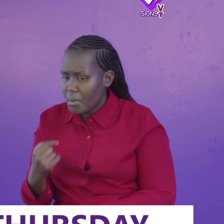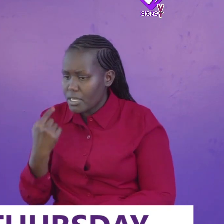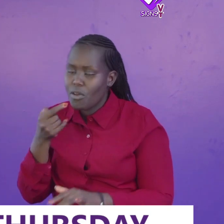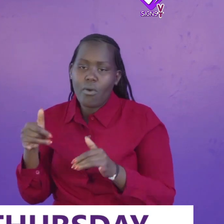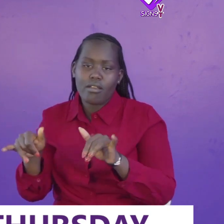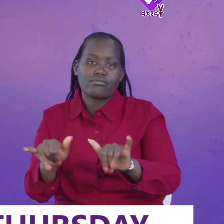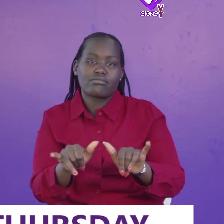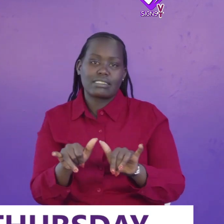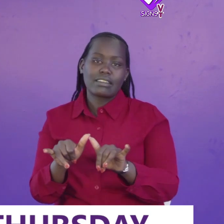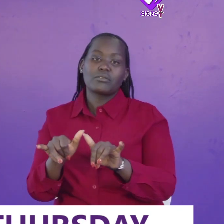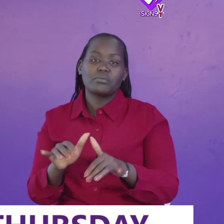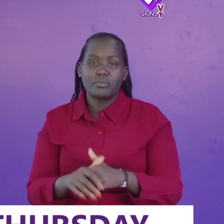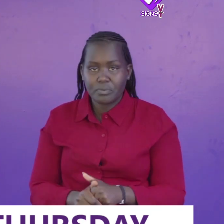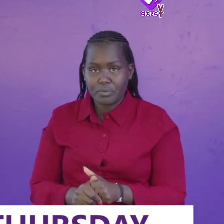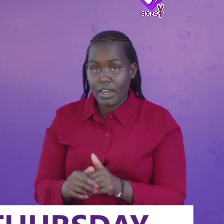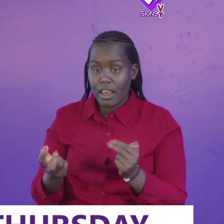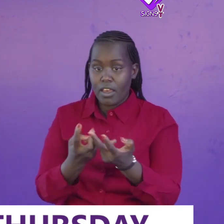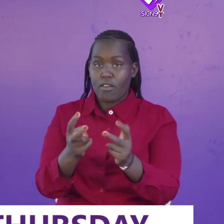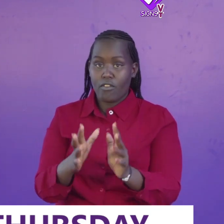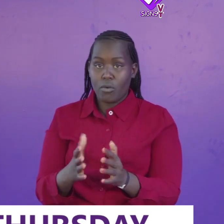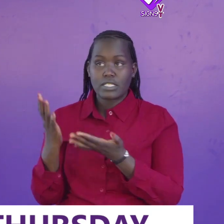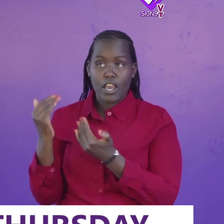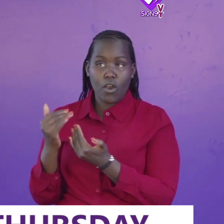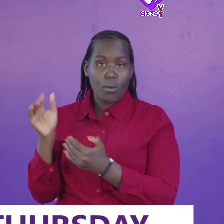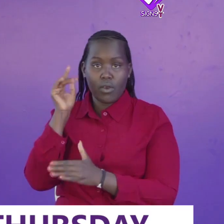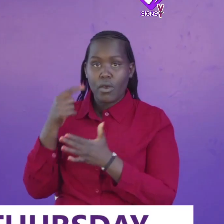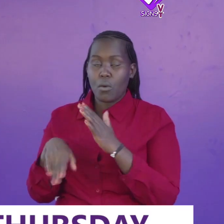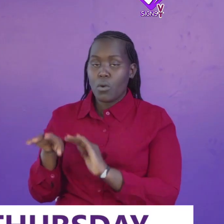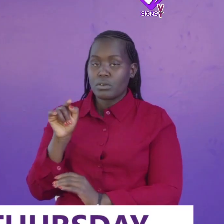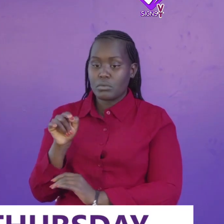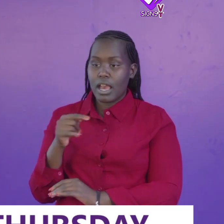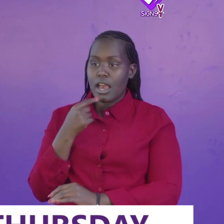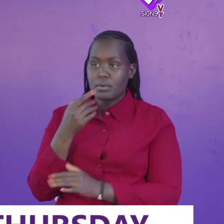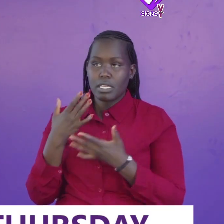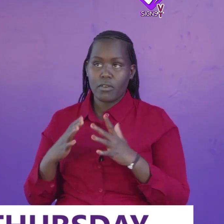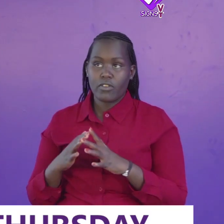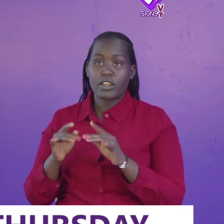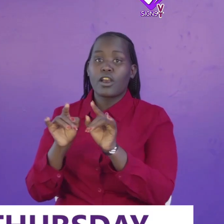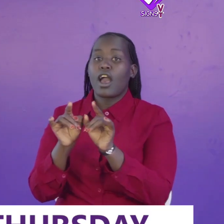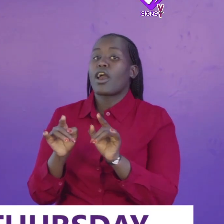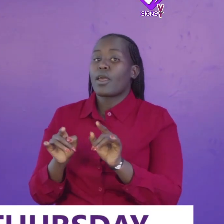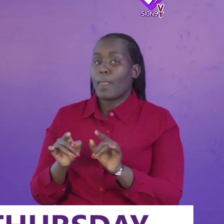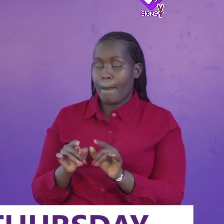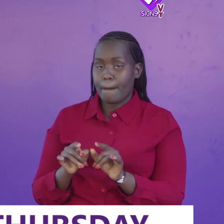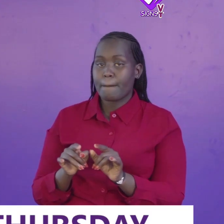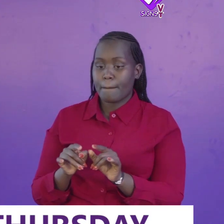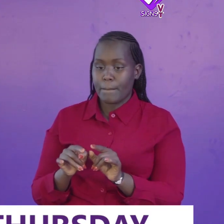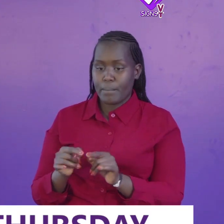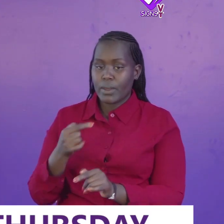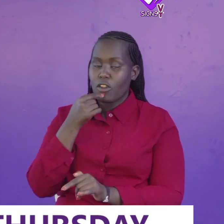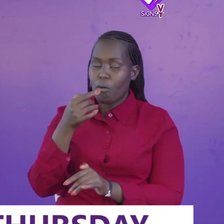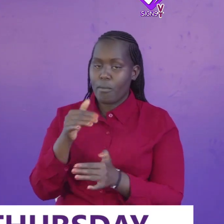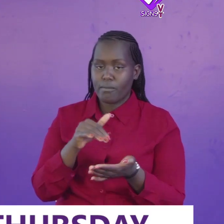same group. So my viewers, I hope mnasikia kenye Muthoni amewaambia, na waambia